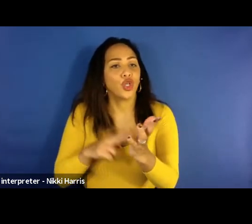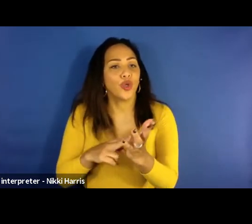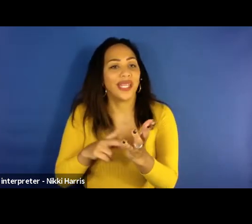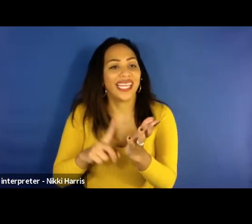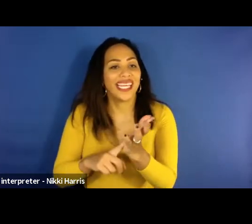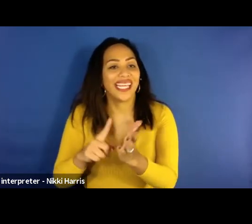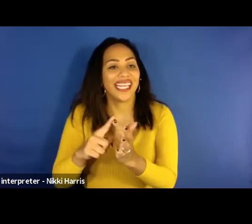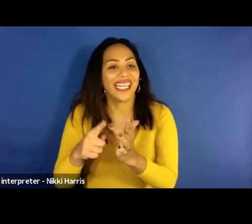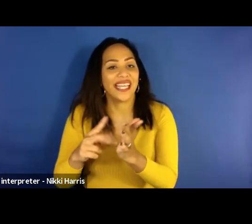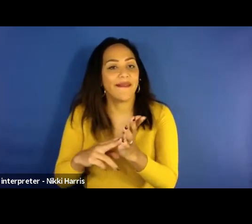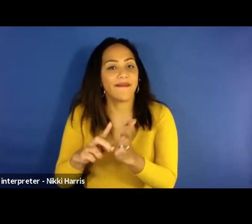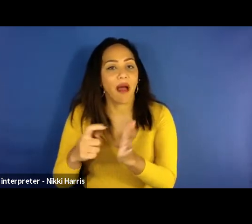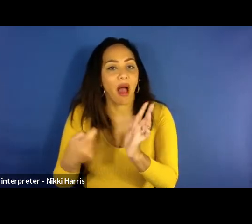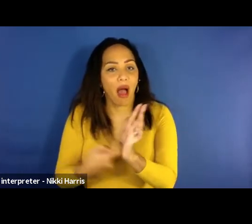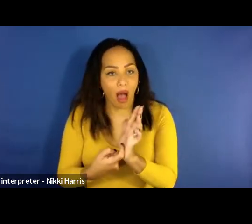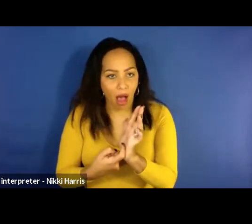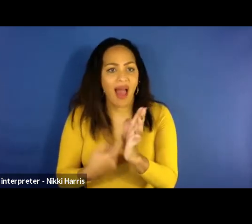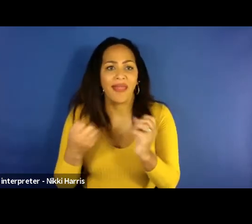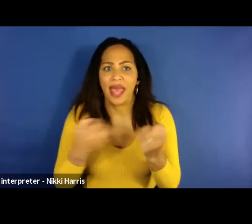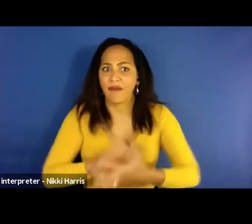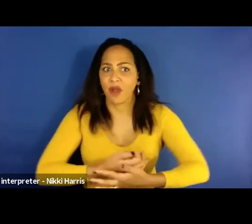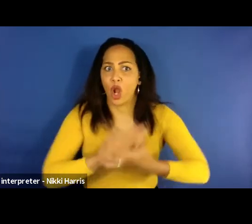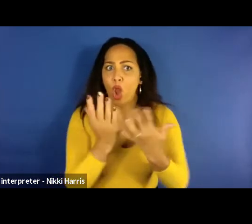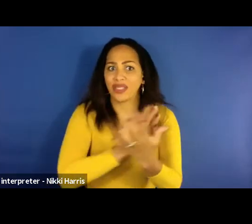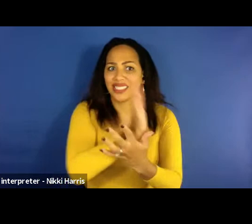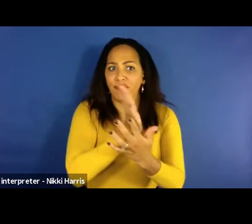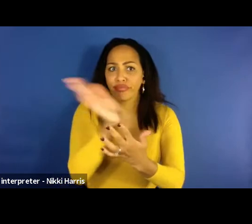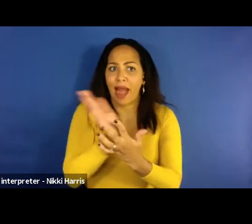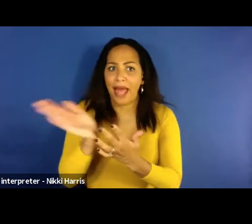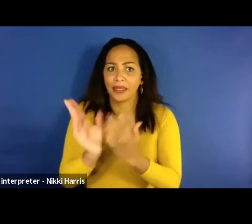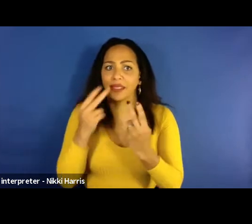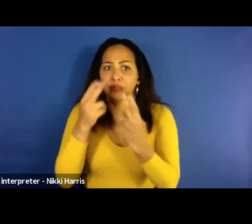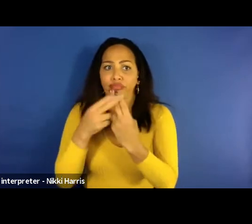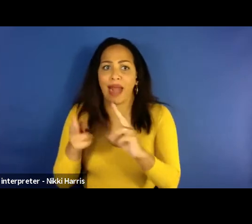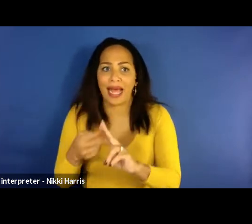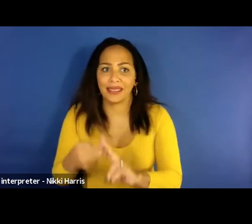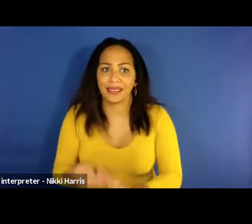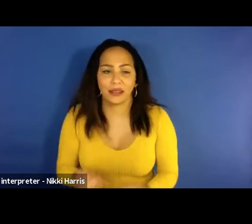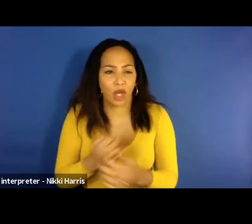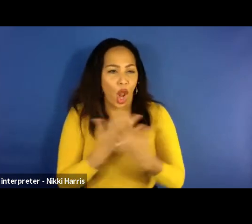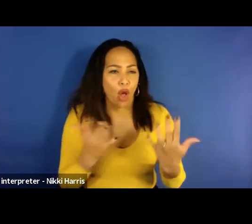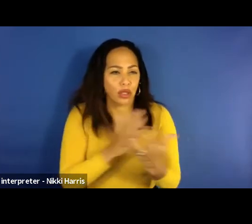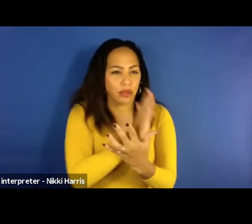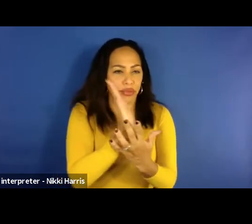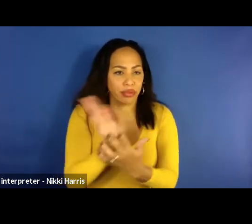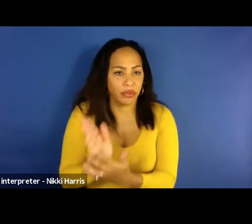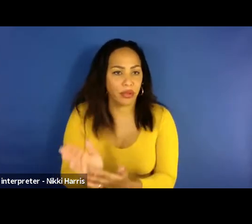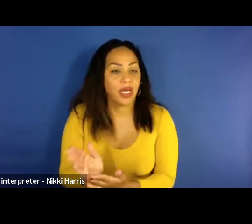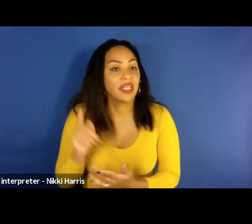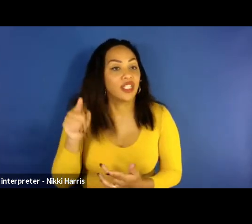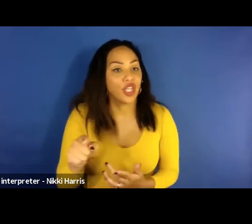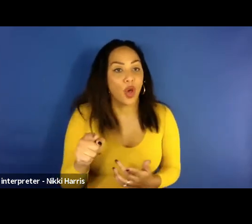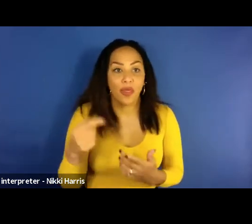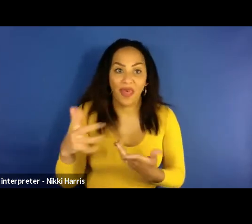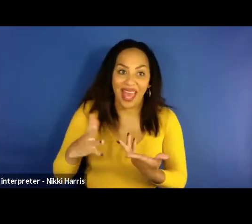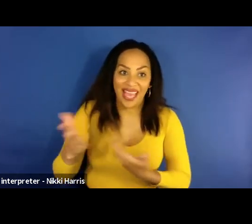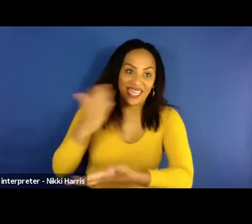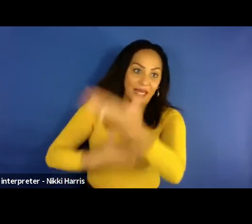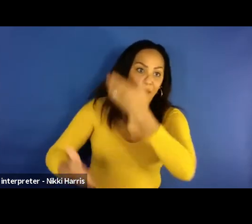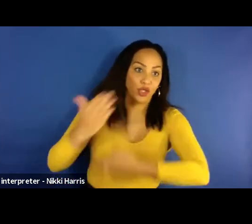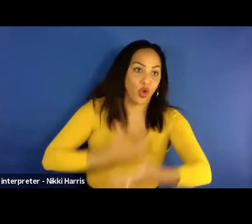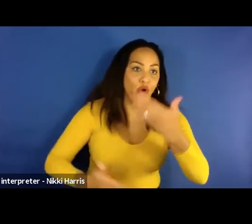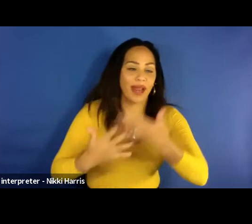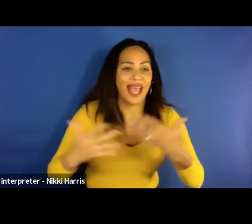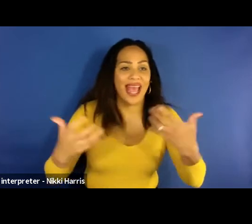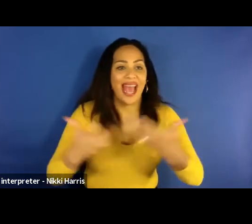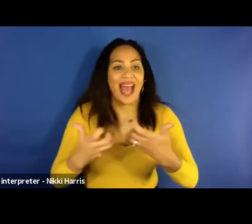different brands. And they told me a story once about how they came up with the brand Lynx. Basically, they had